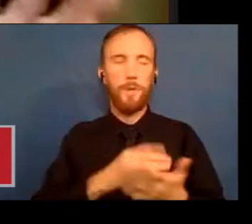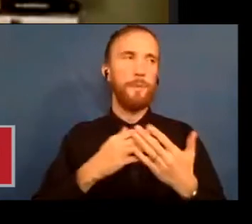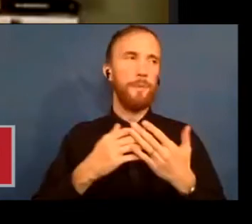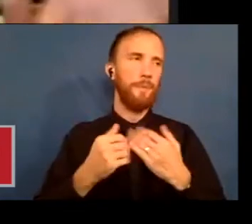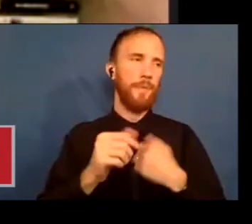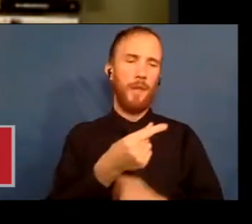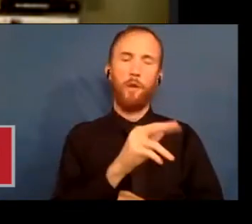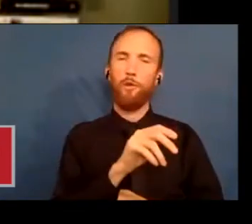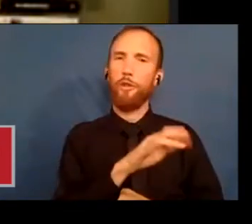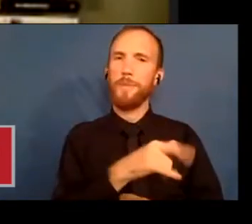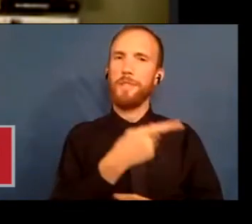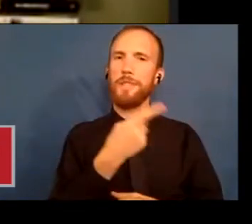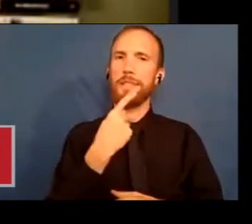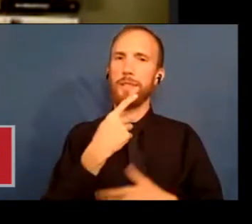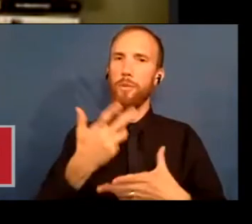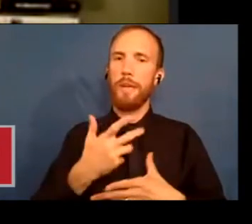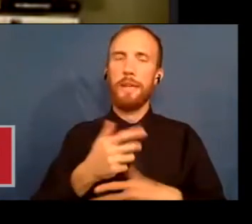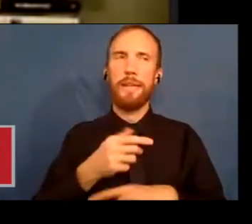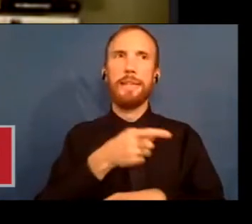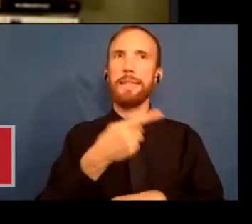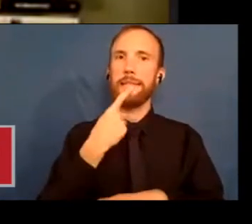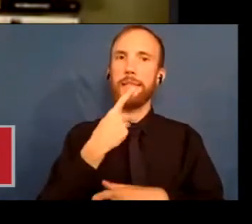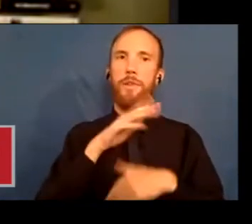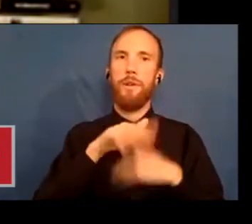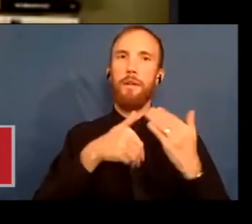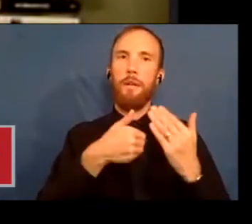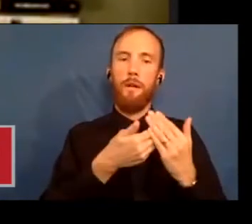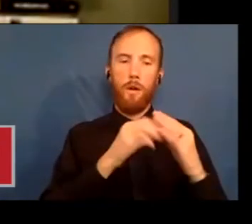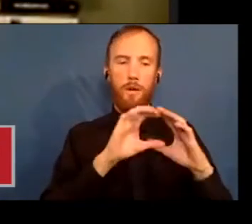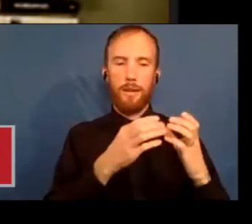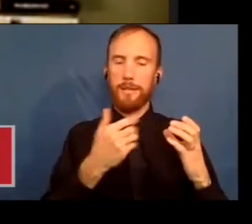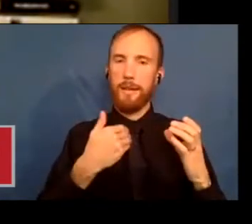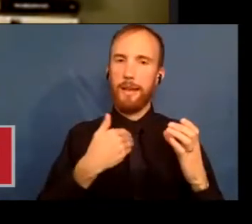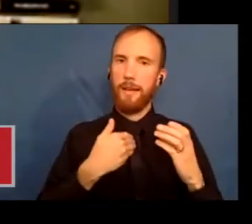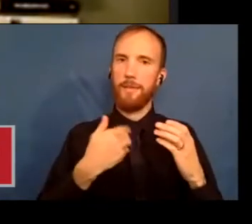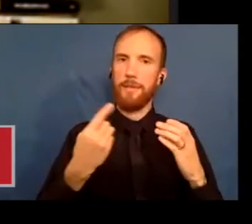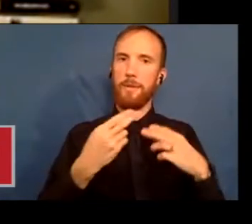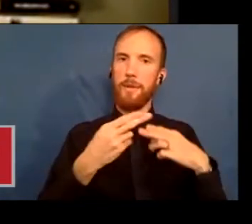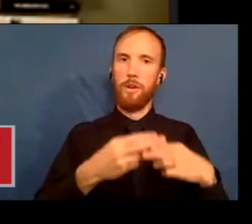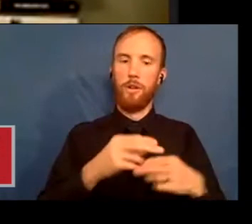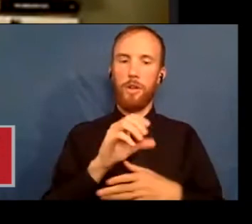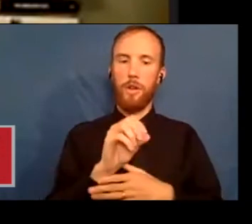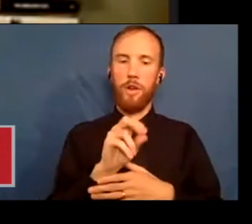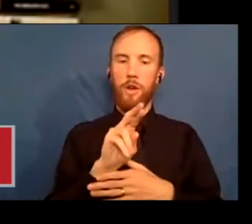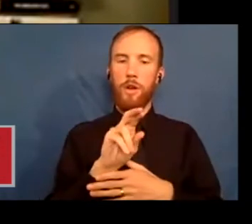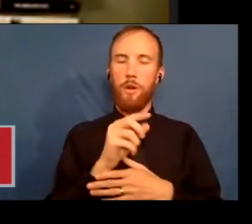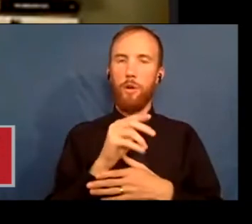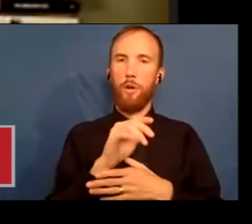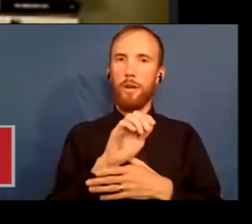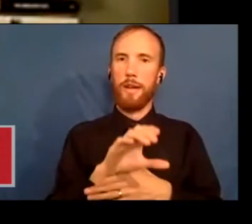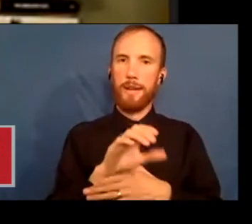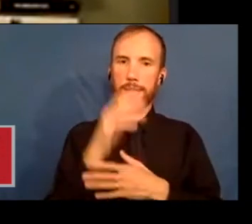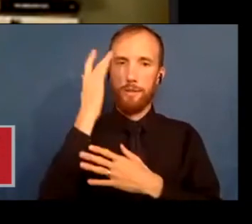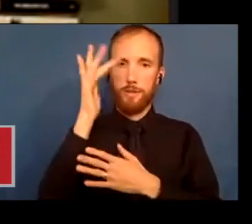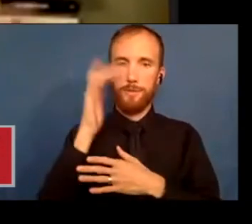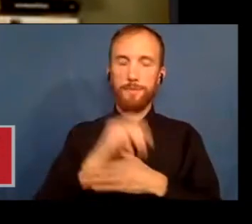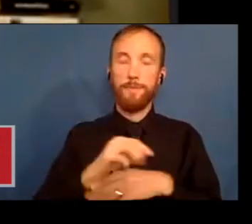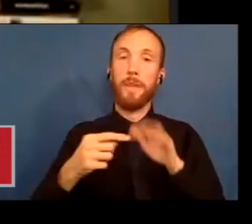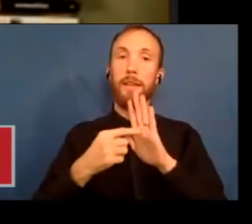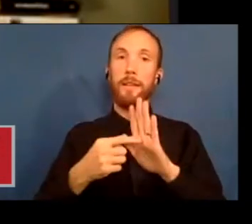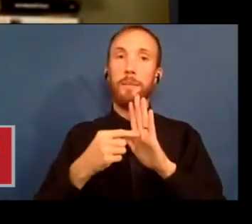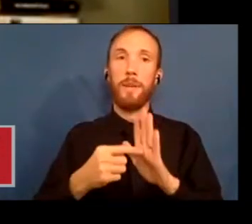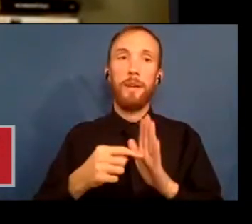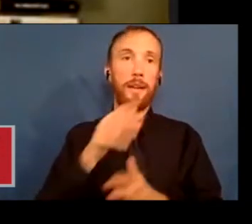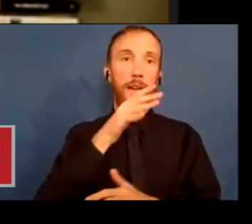that every class has its organic intellectual. So for instance, among agricultural workers or the peasantry or